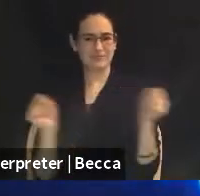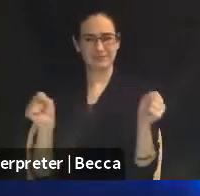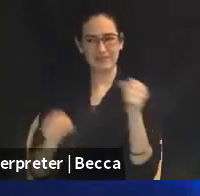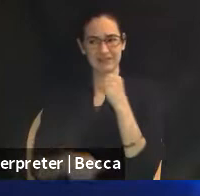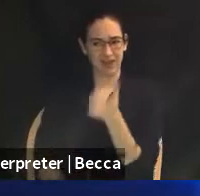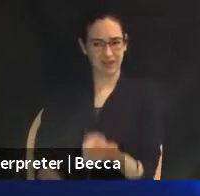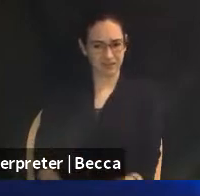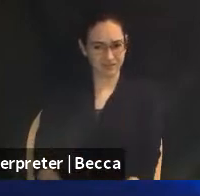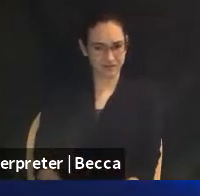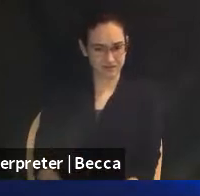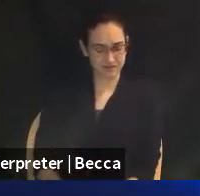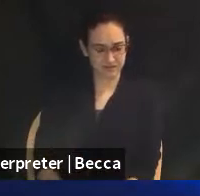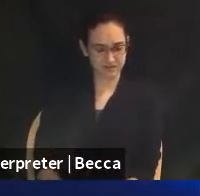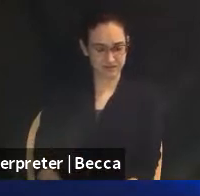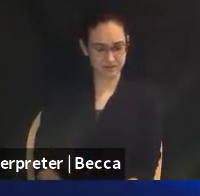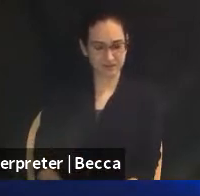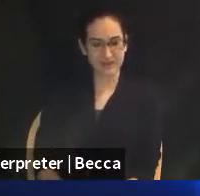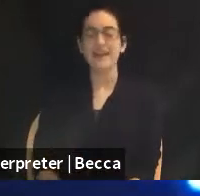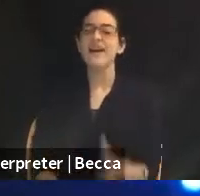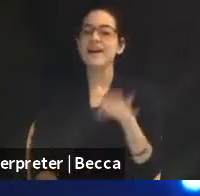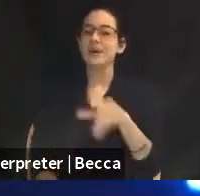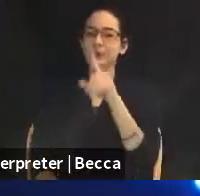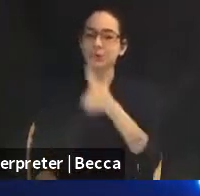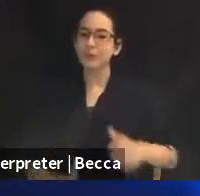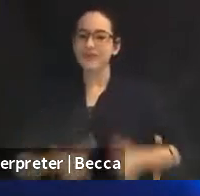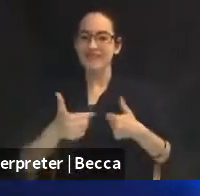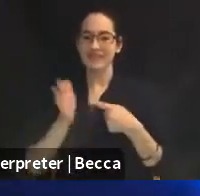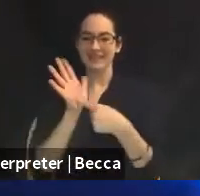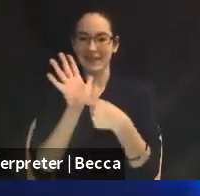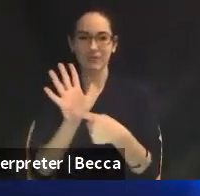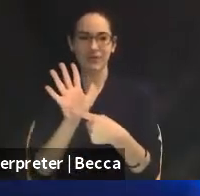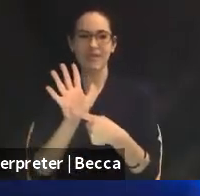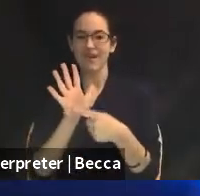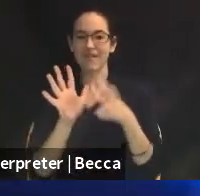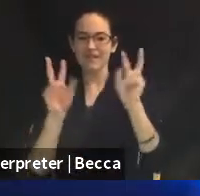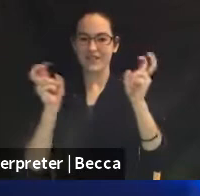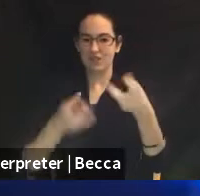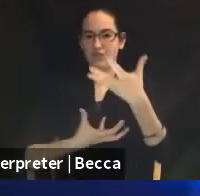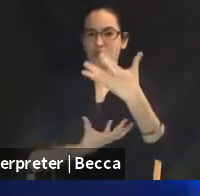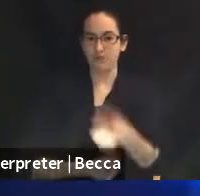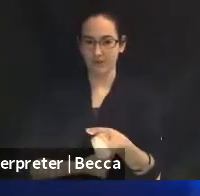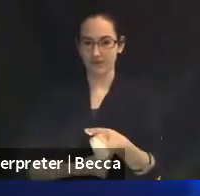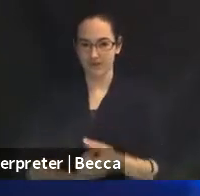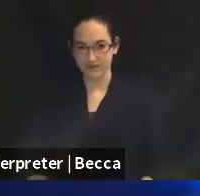And it was a real-life example of what we're talking about, this trust issue.